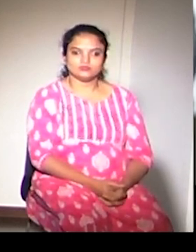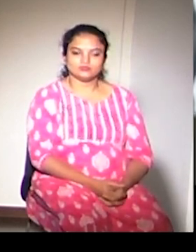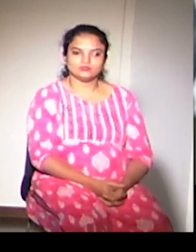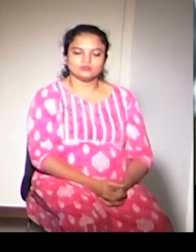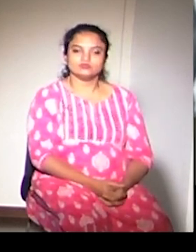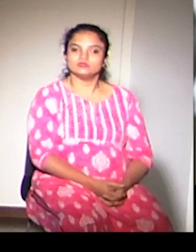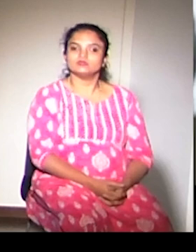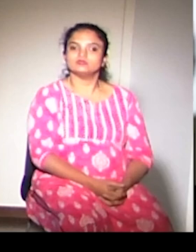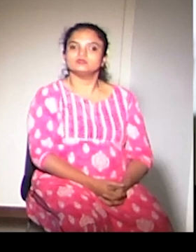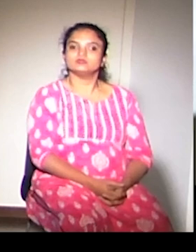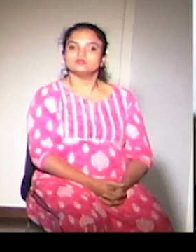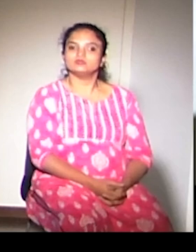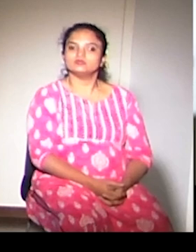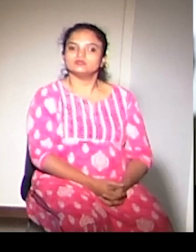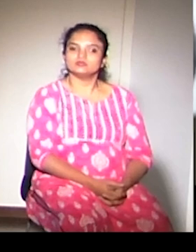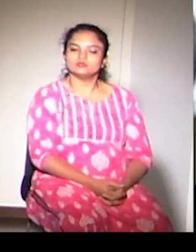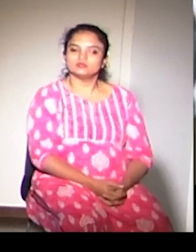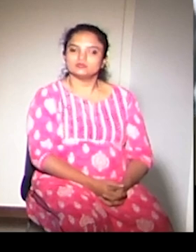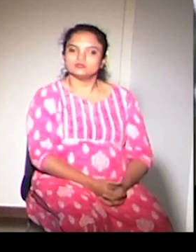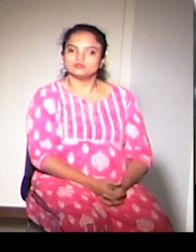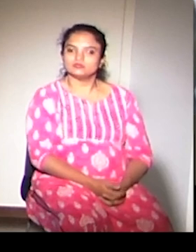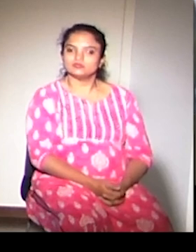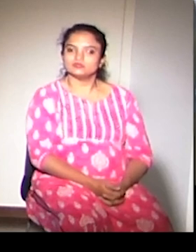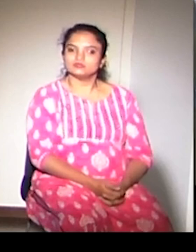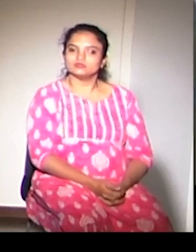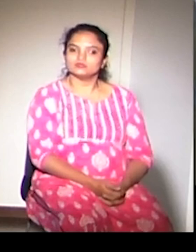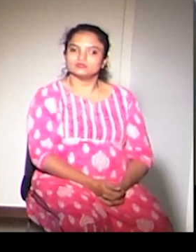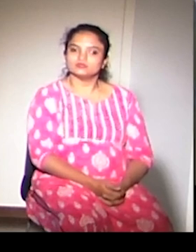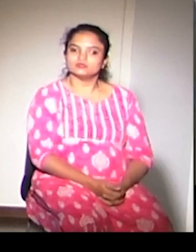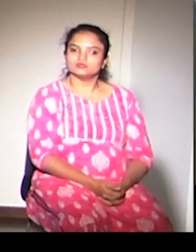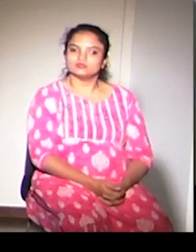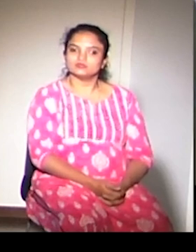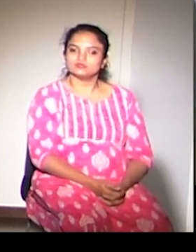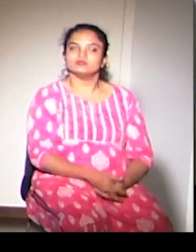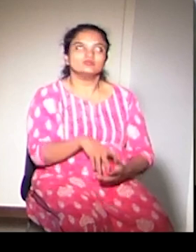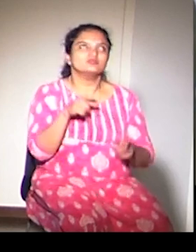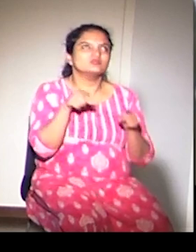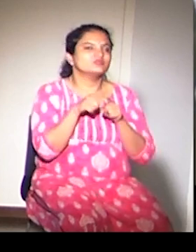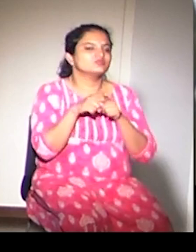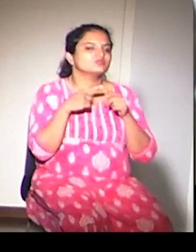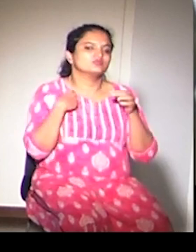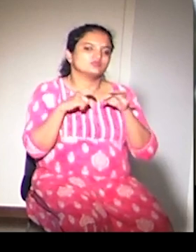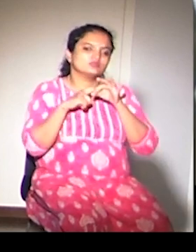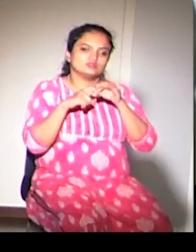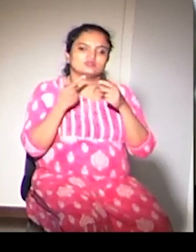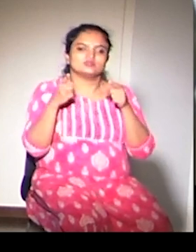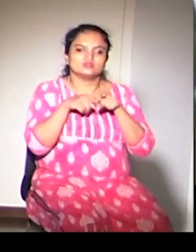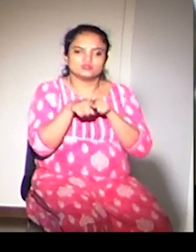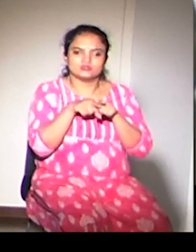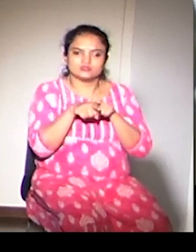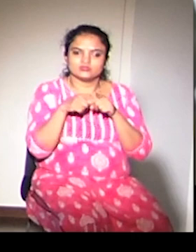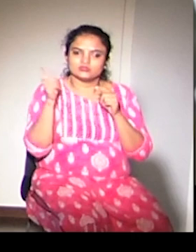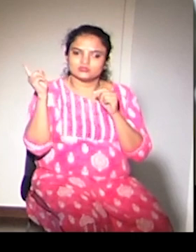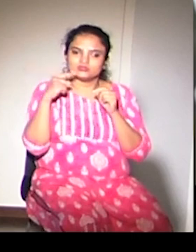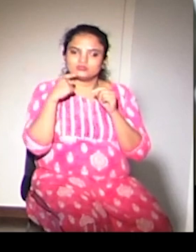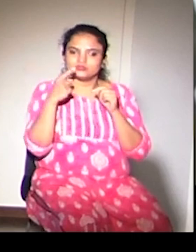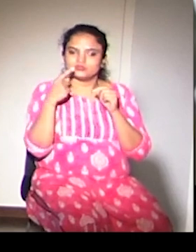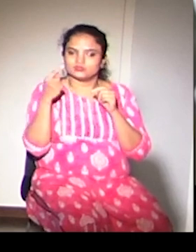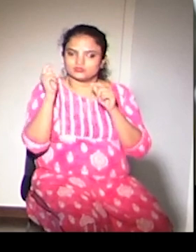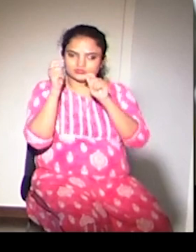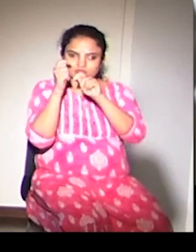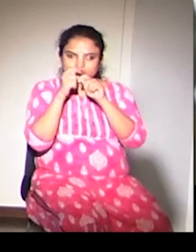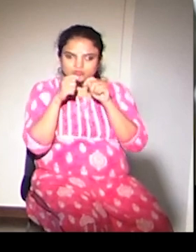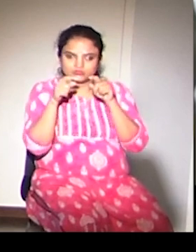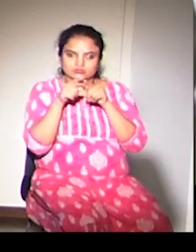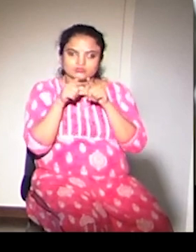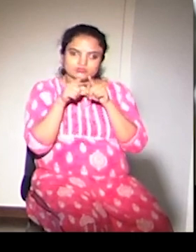Love the talk. Thanks for that. I had a question about whether you can give us an example of somewhere the restoration is.